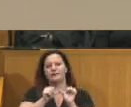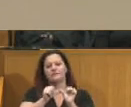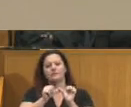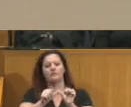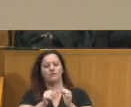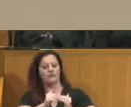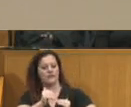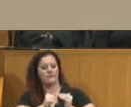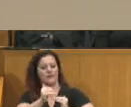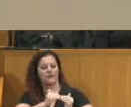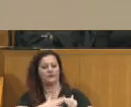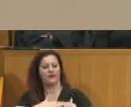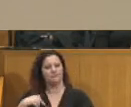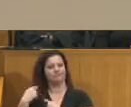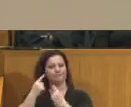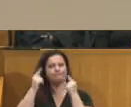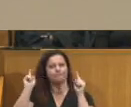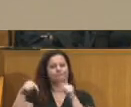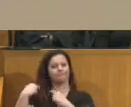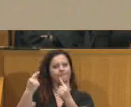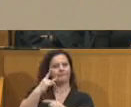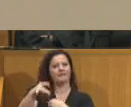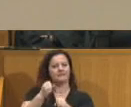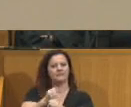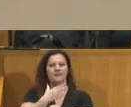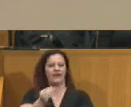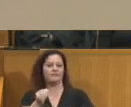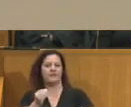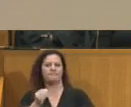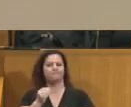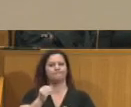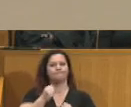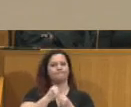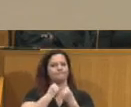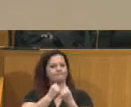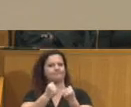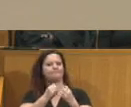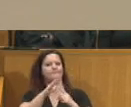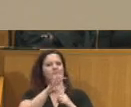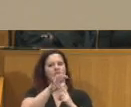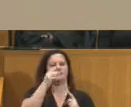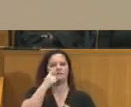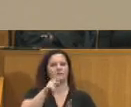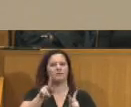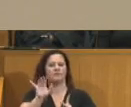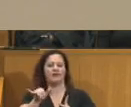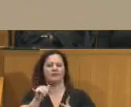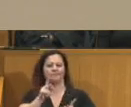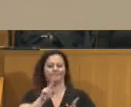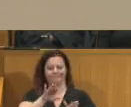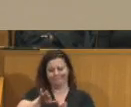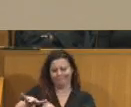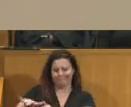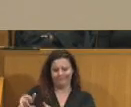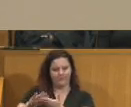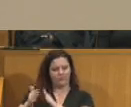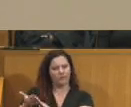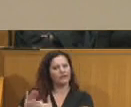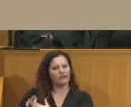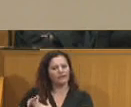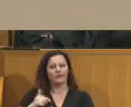represent Charlotte on a local and on national boards, fighting for equity and access. As I leave